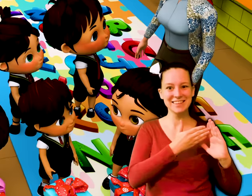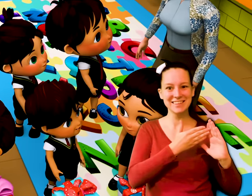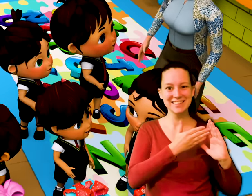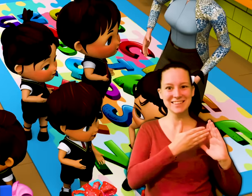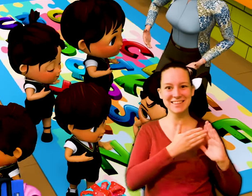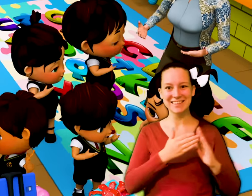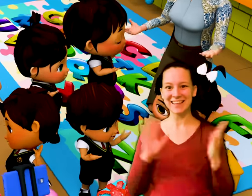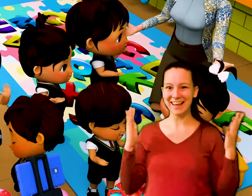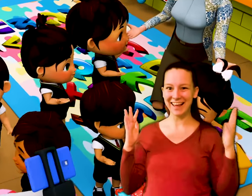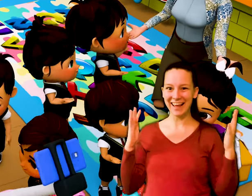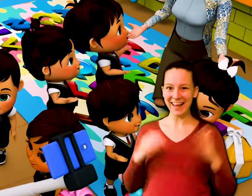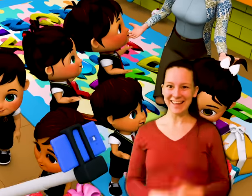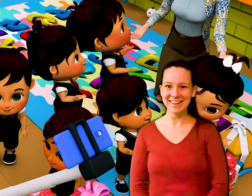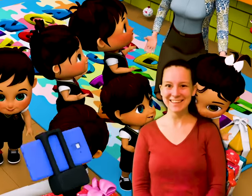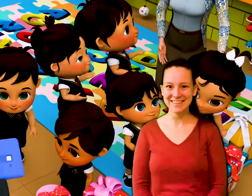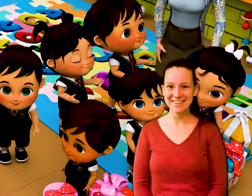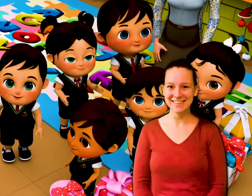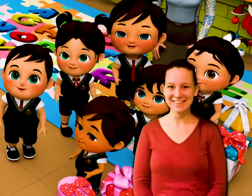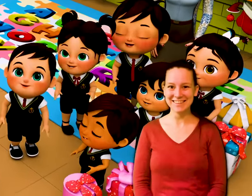town.